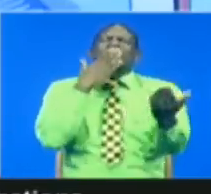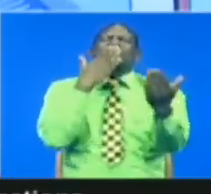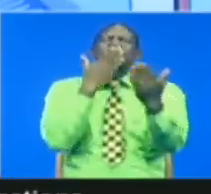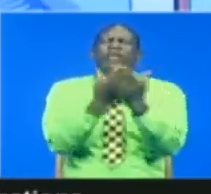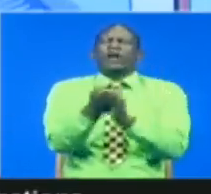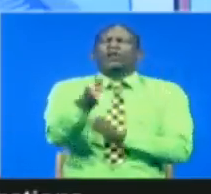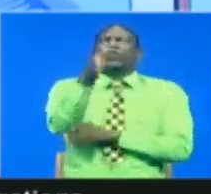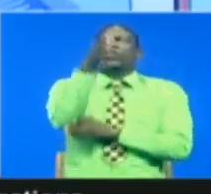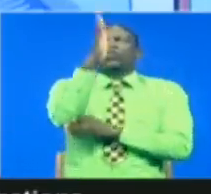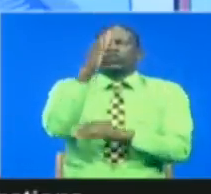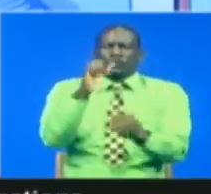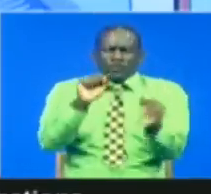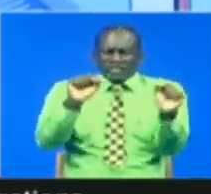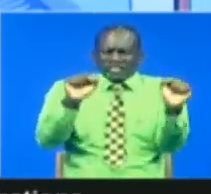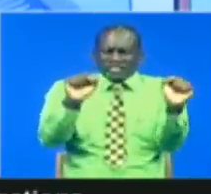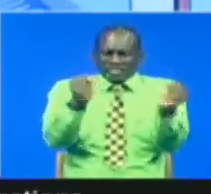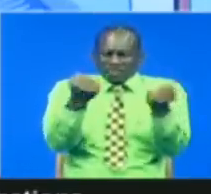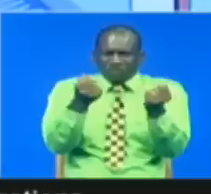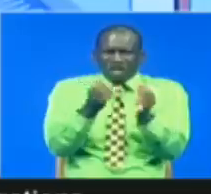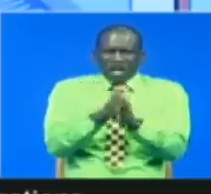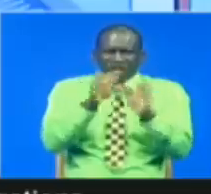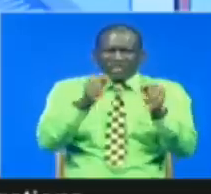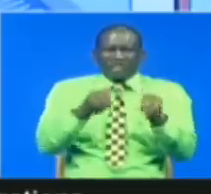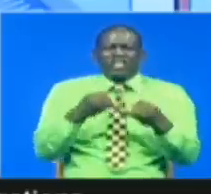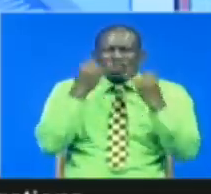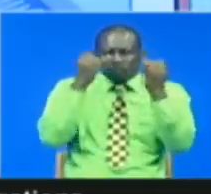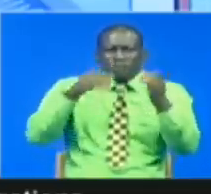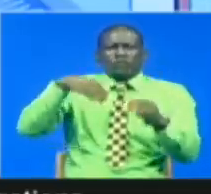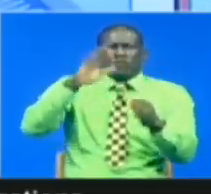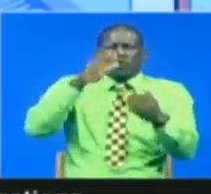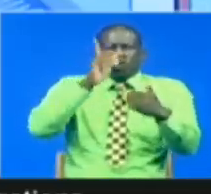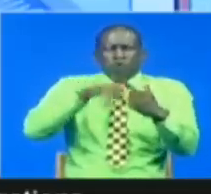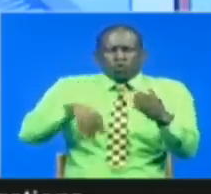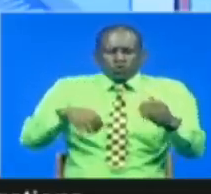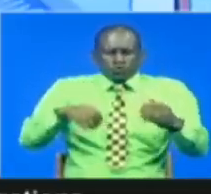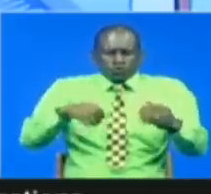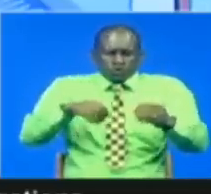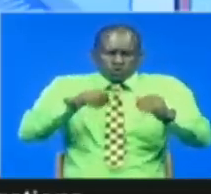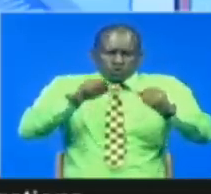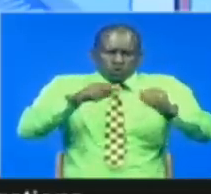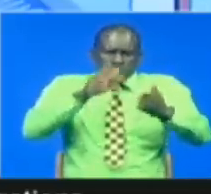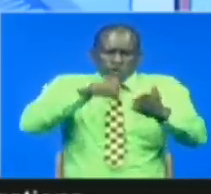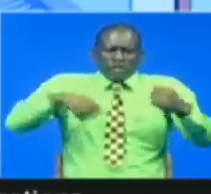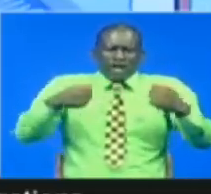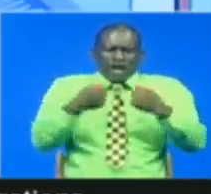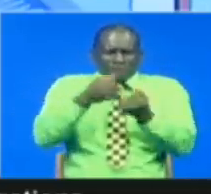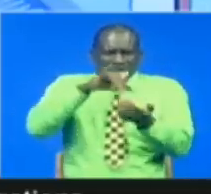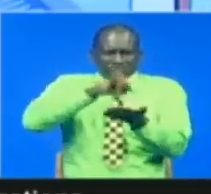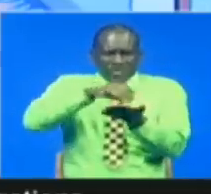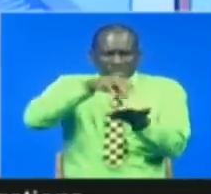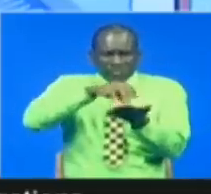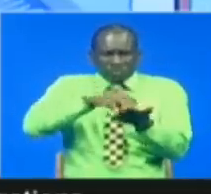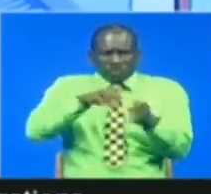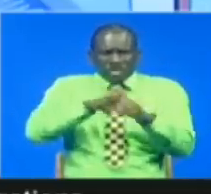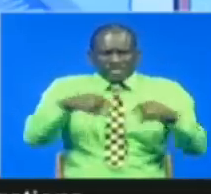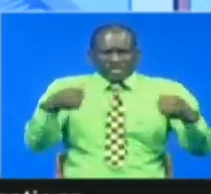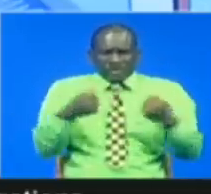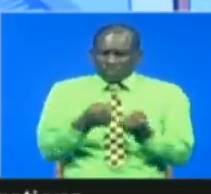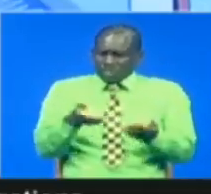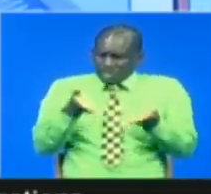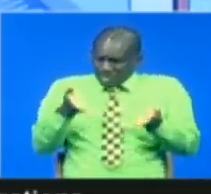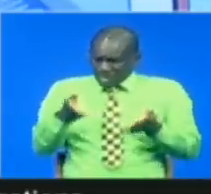being safe. And they can give us a bit more details of what it was like to be in that situation as it happened. And I have in